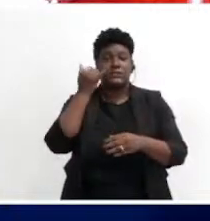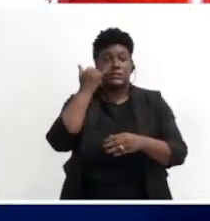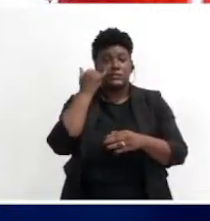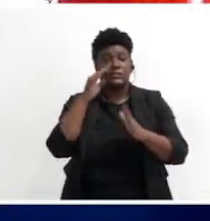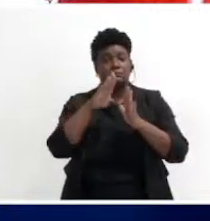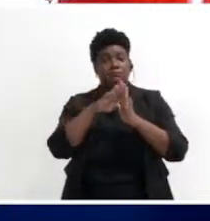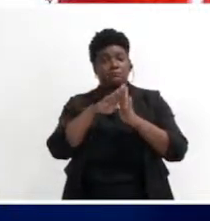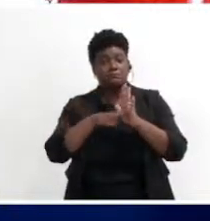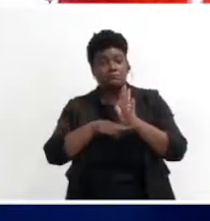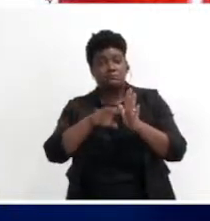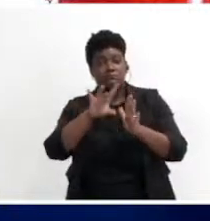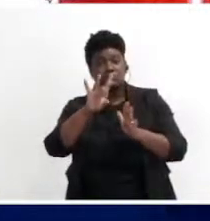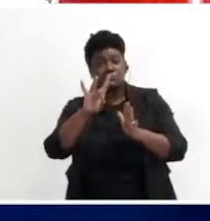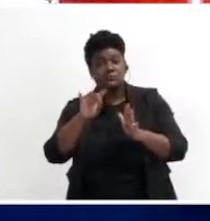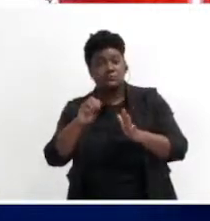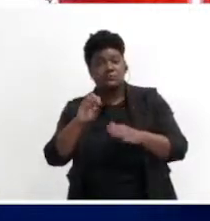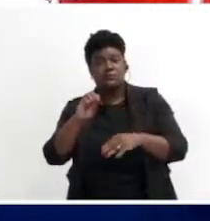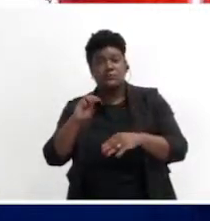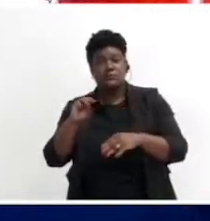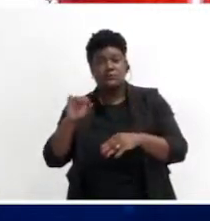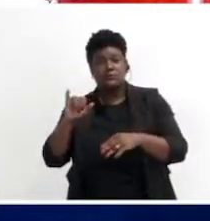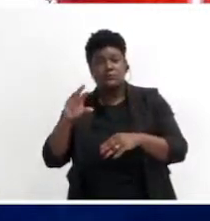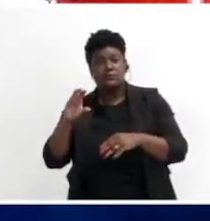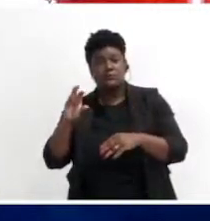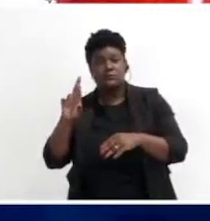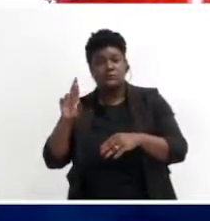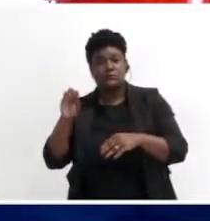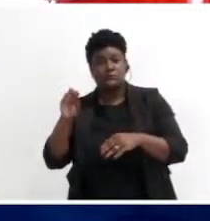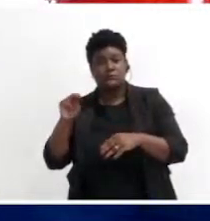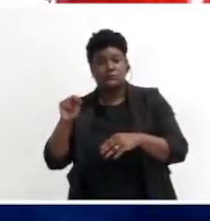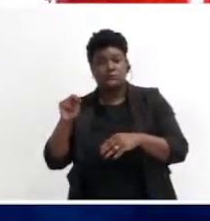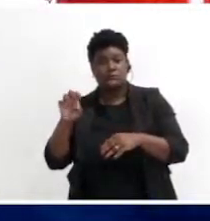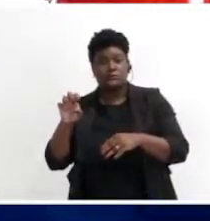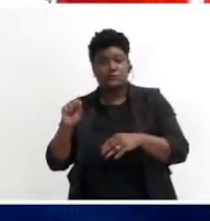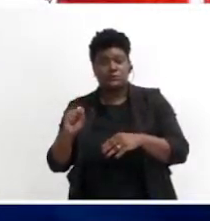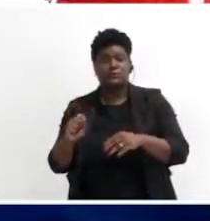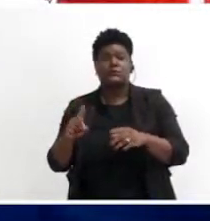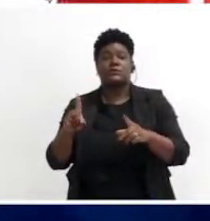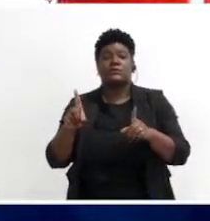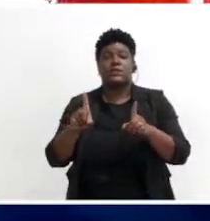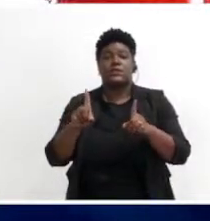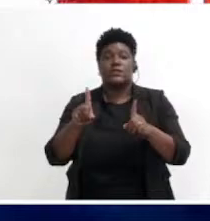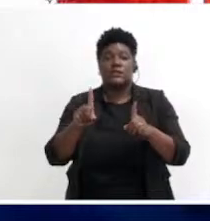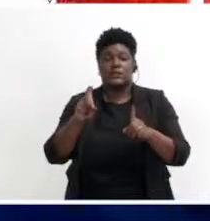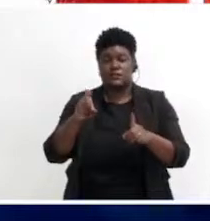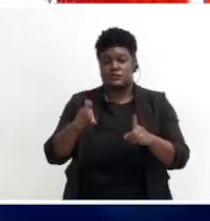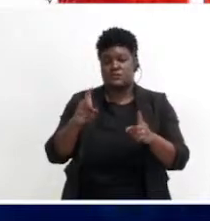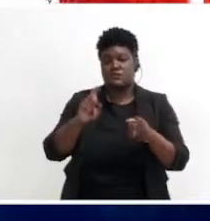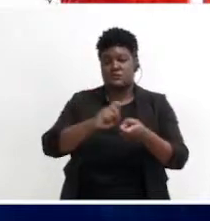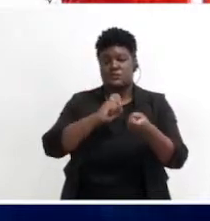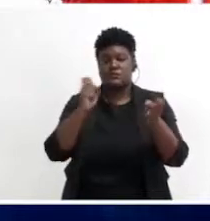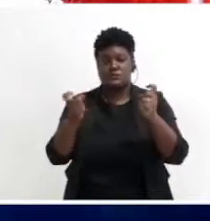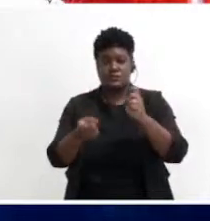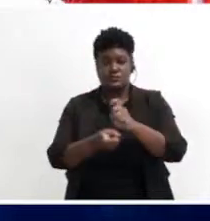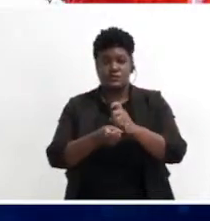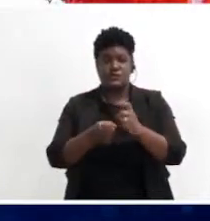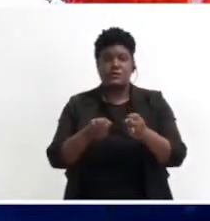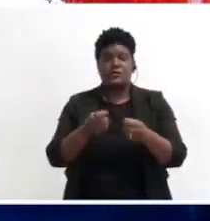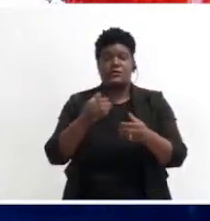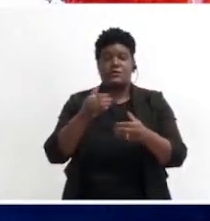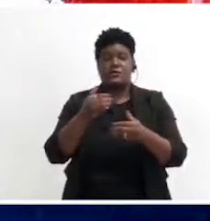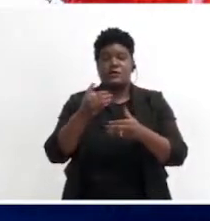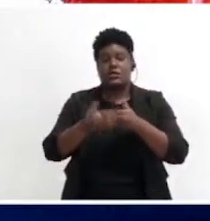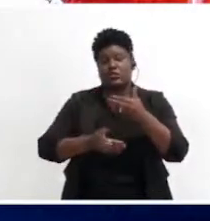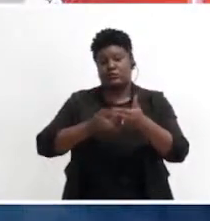change the joining process, and you have to change it from like what we call a mass reflow process in